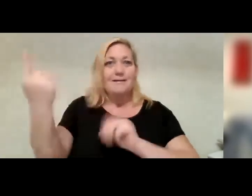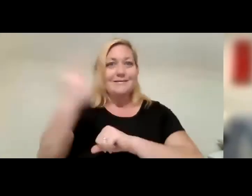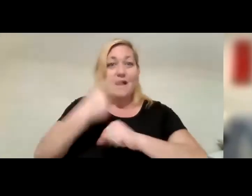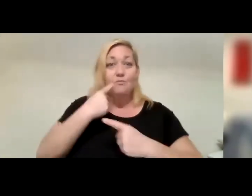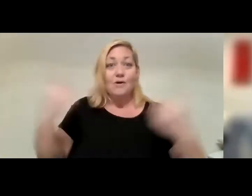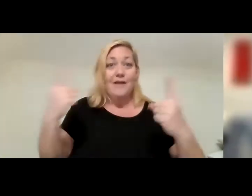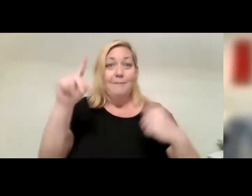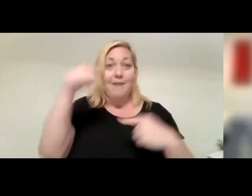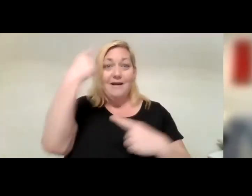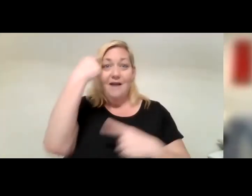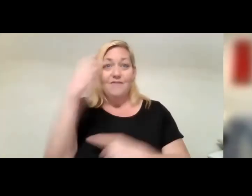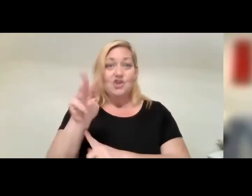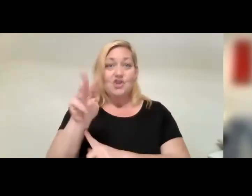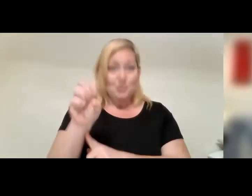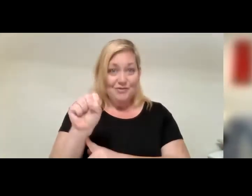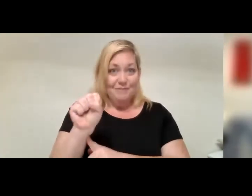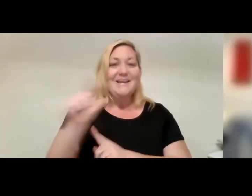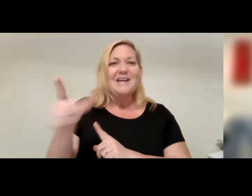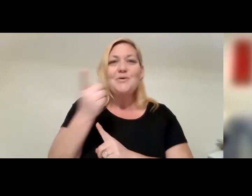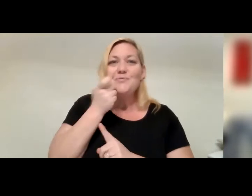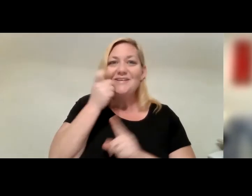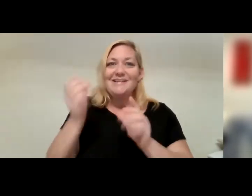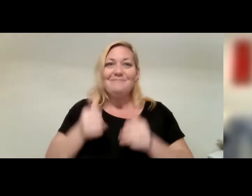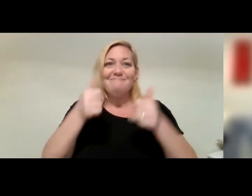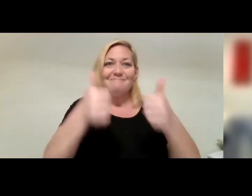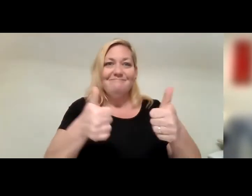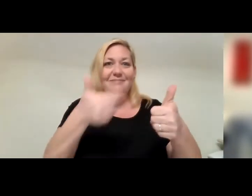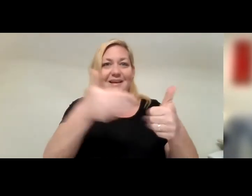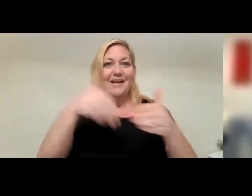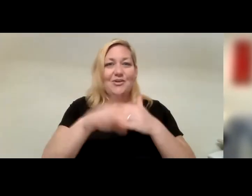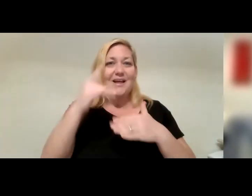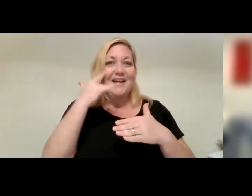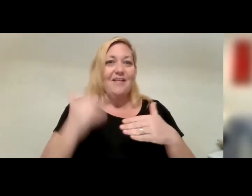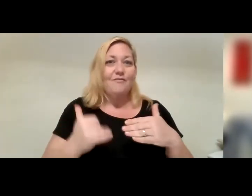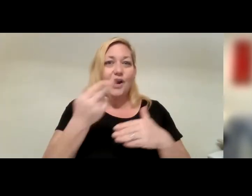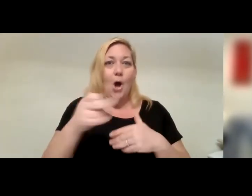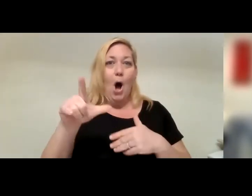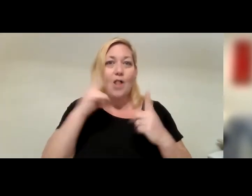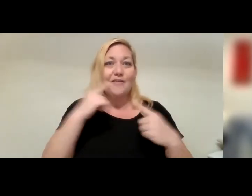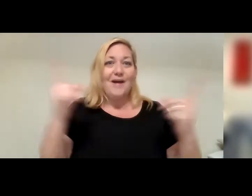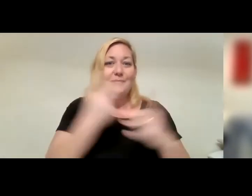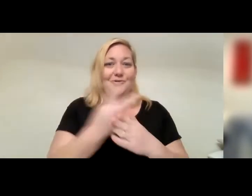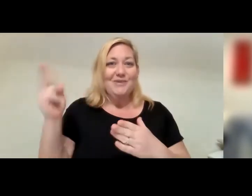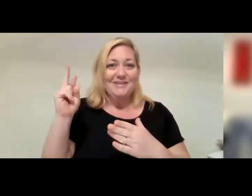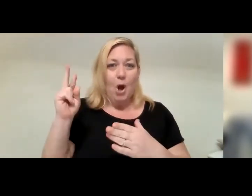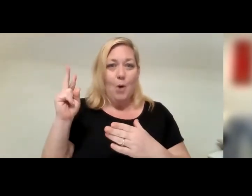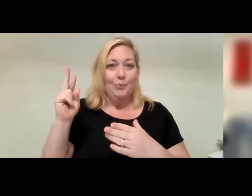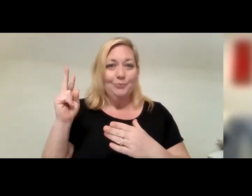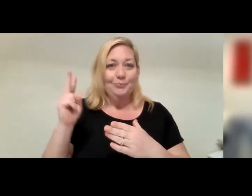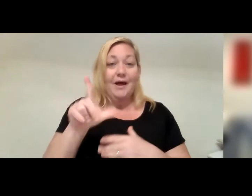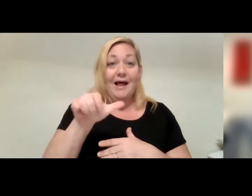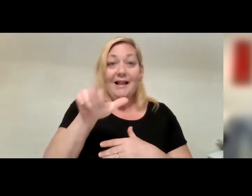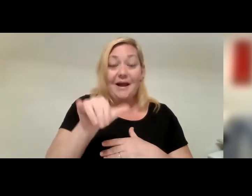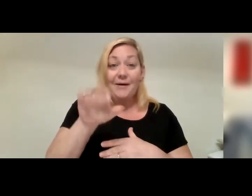Governor Gavin Newsom, who also recently inducted Larry Itliong into the California Hall of Fame 2 weeks ago. Larry